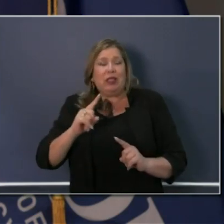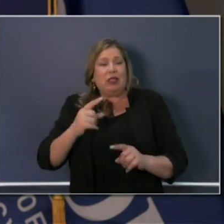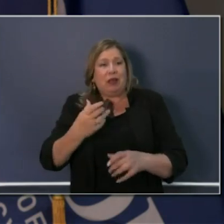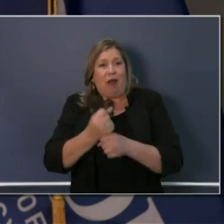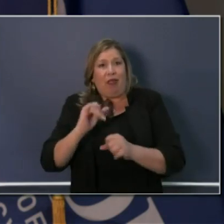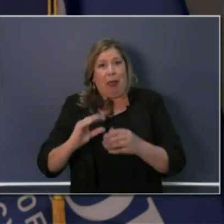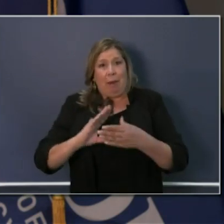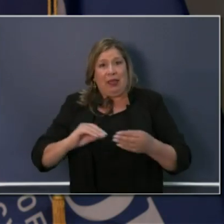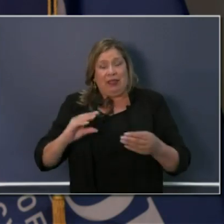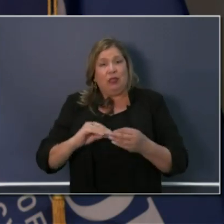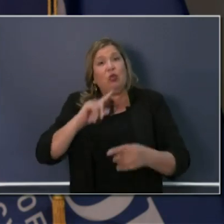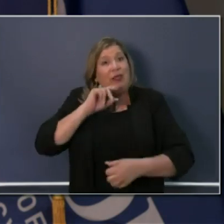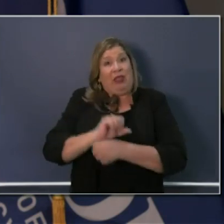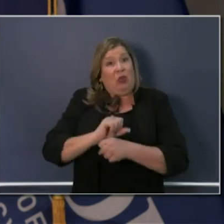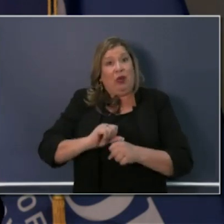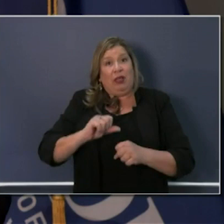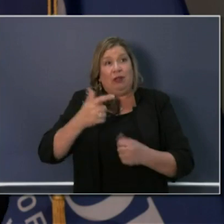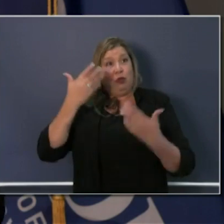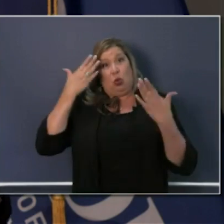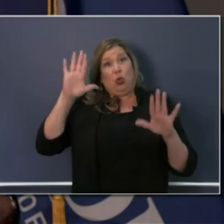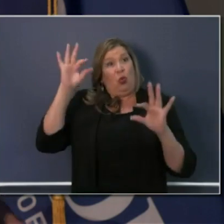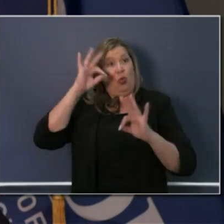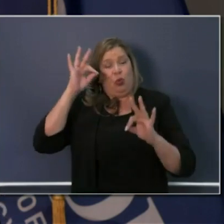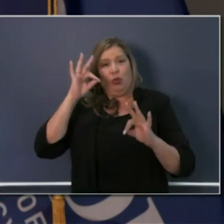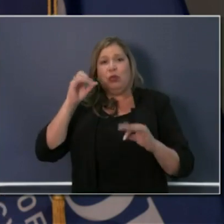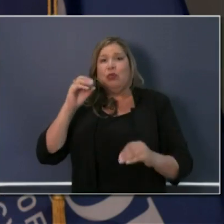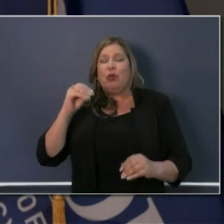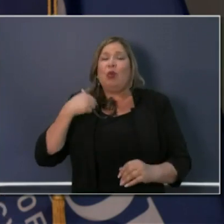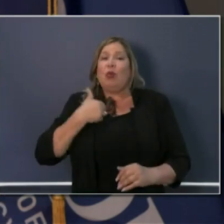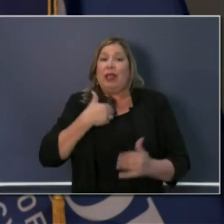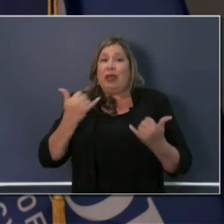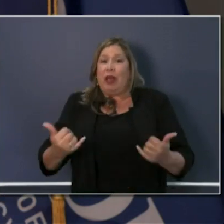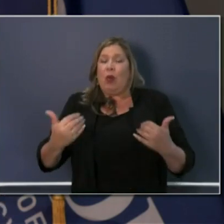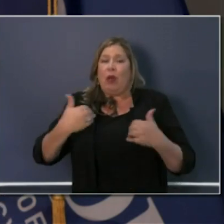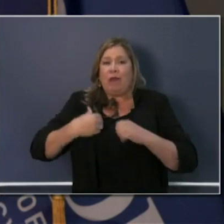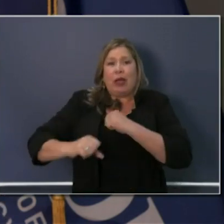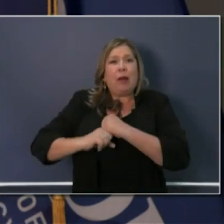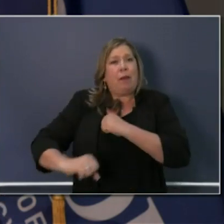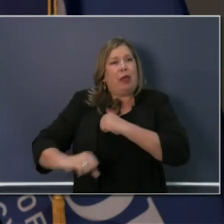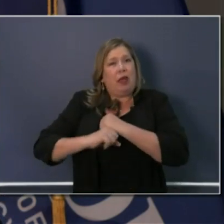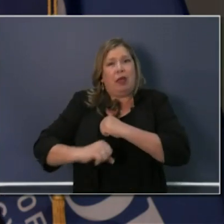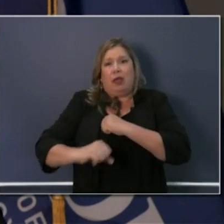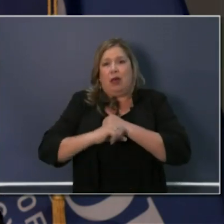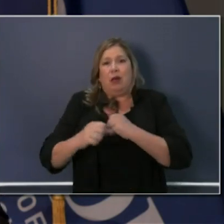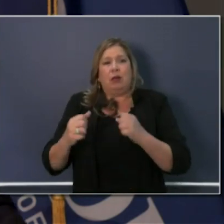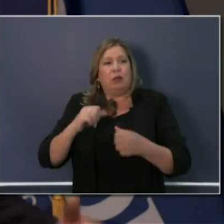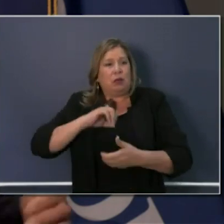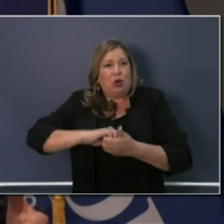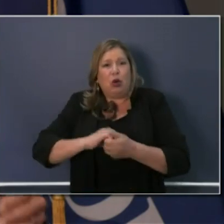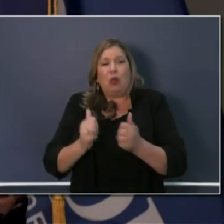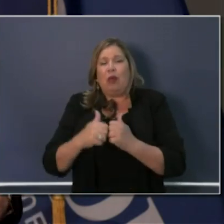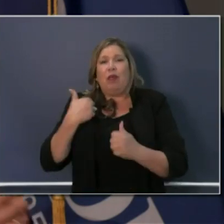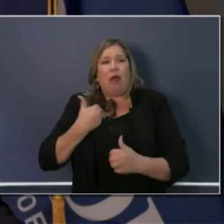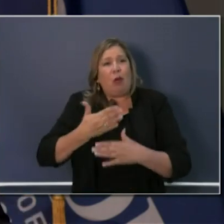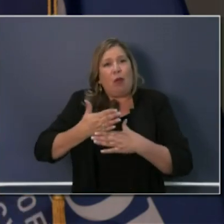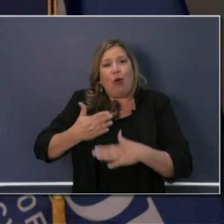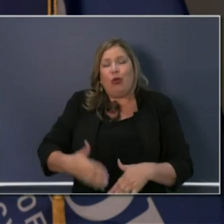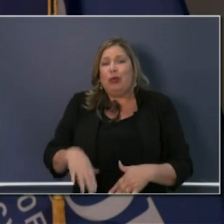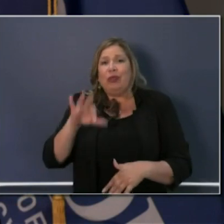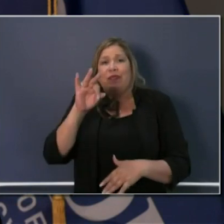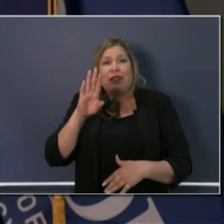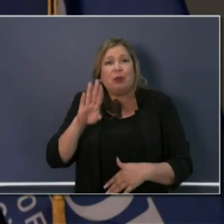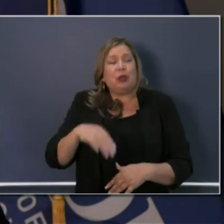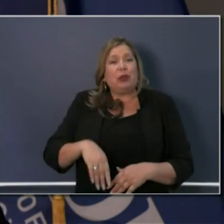not just figuratively. So we have a whole media campaign working with our partners at Facebook and